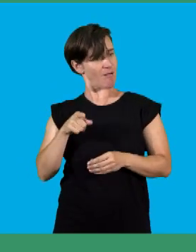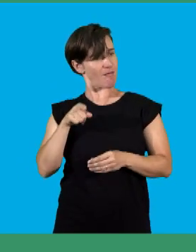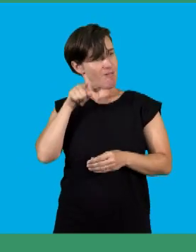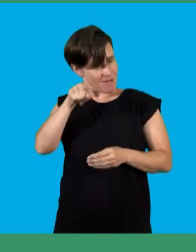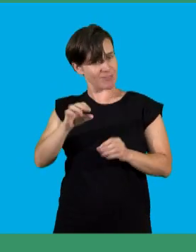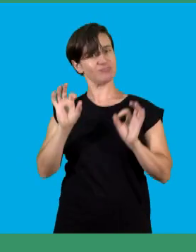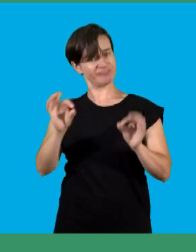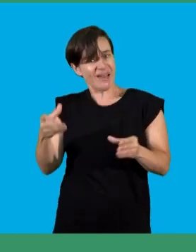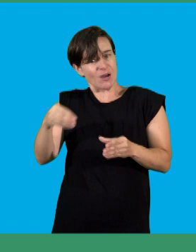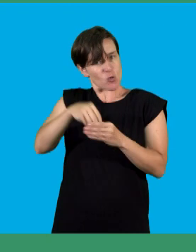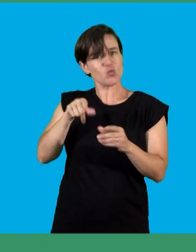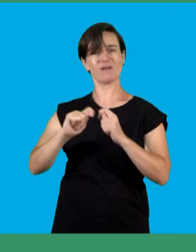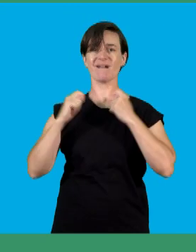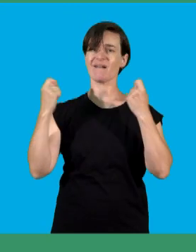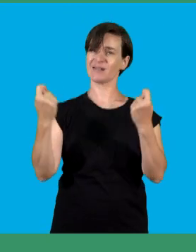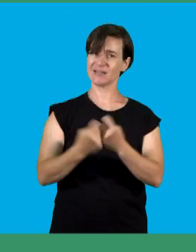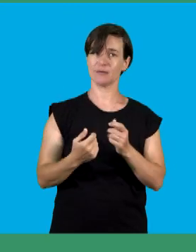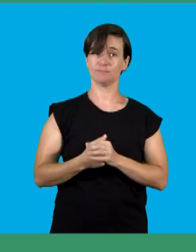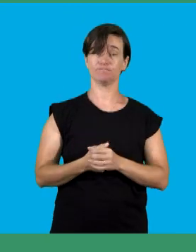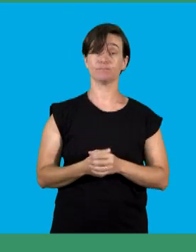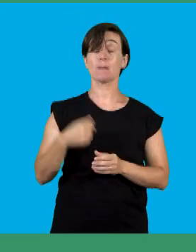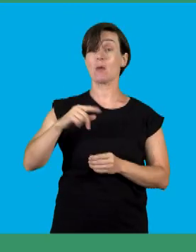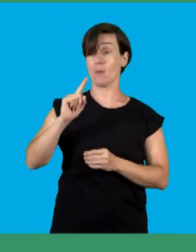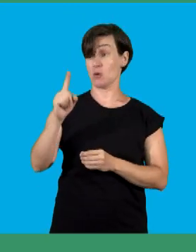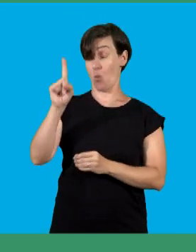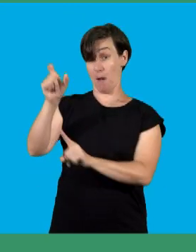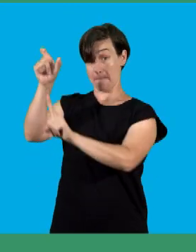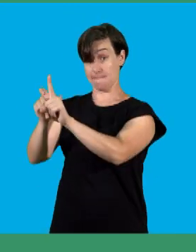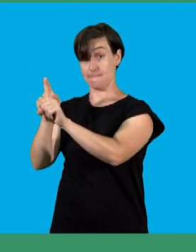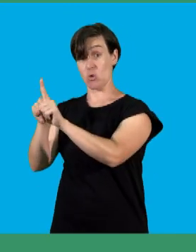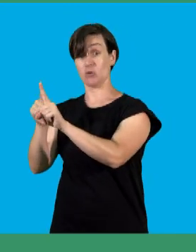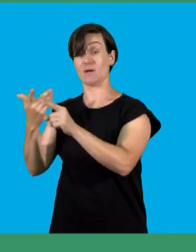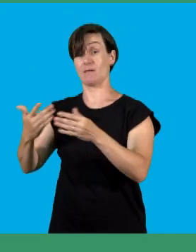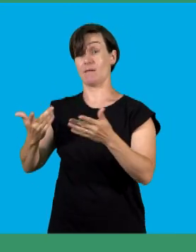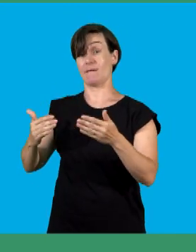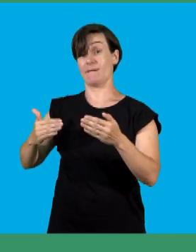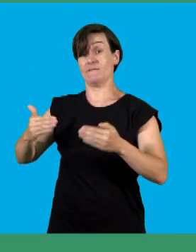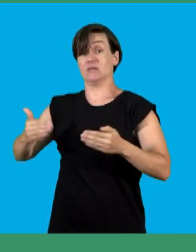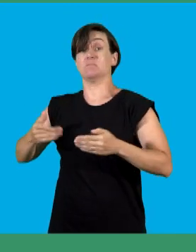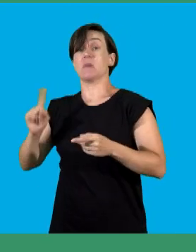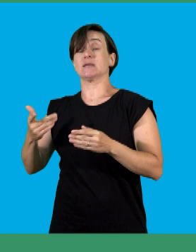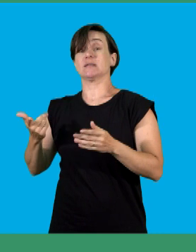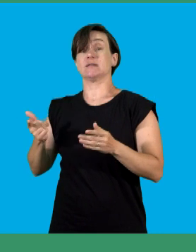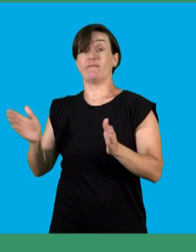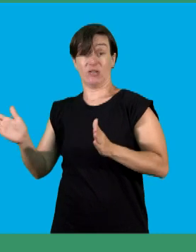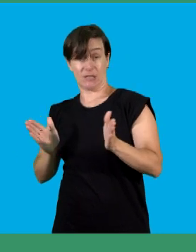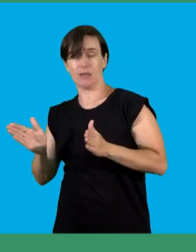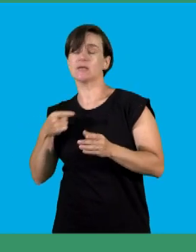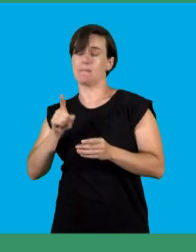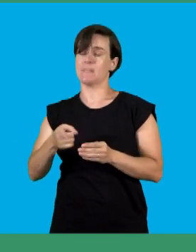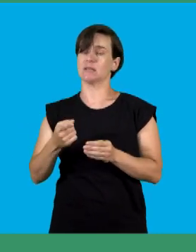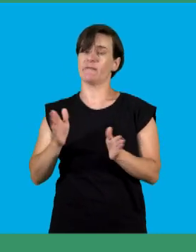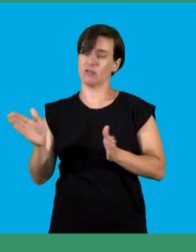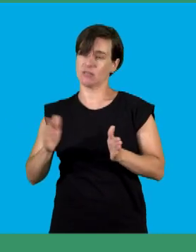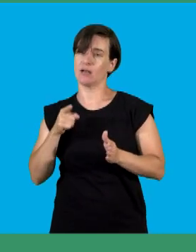to be managed by a facilitator to ensure that the best result is achieved. So basically there should be a middle person in this one.